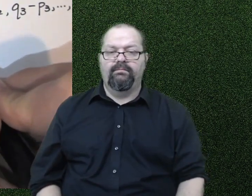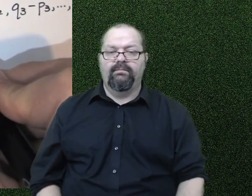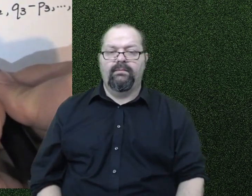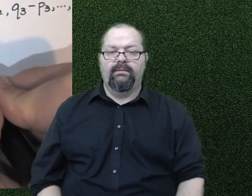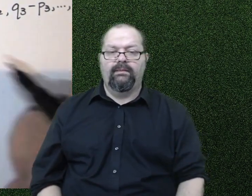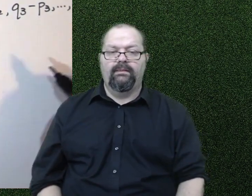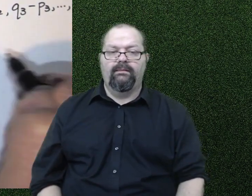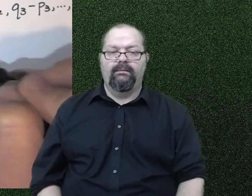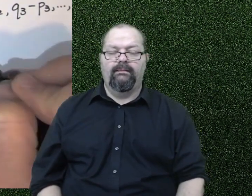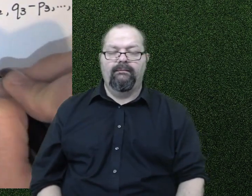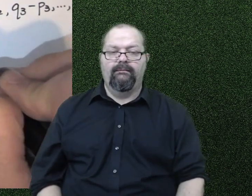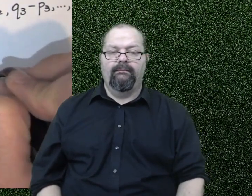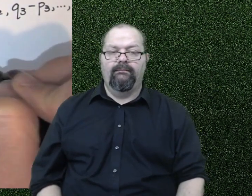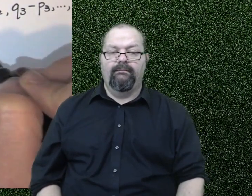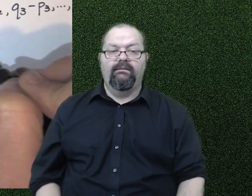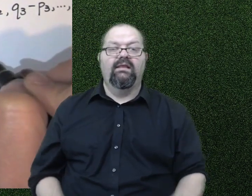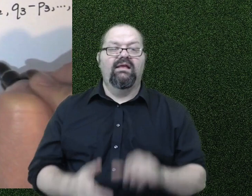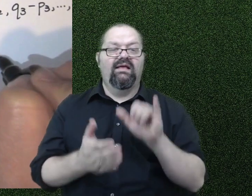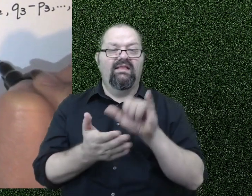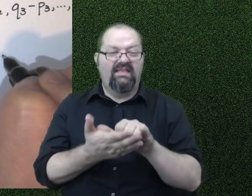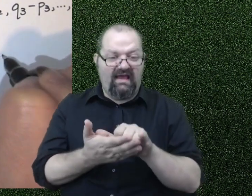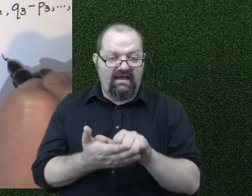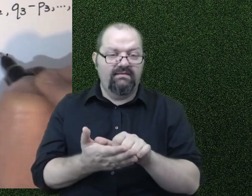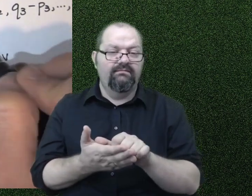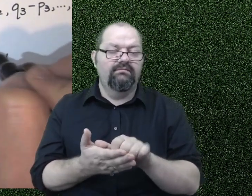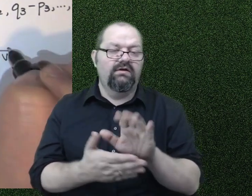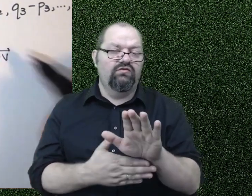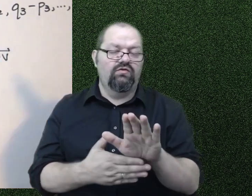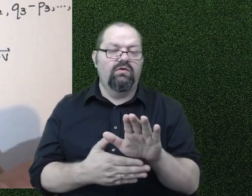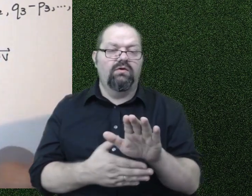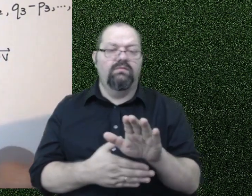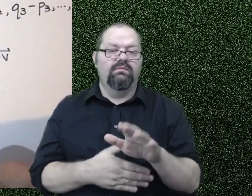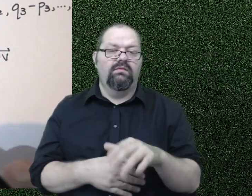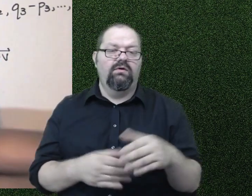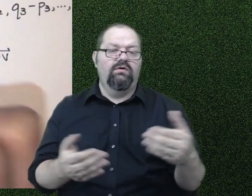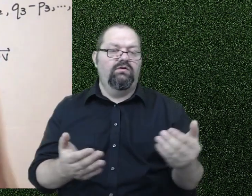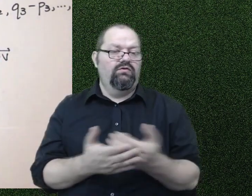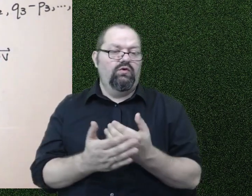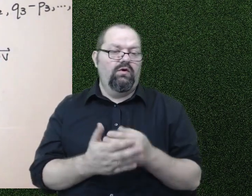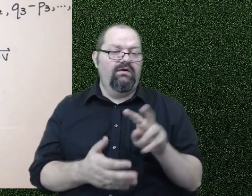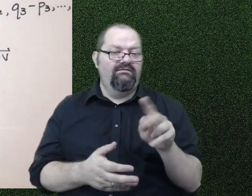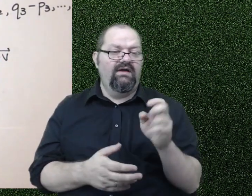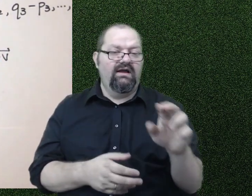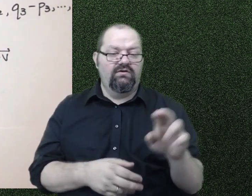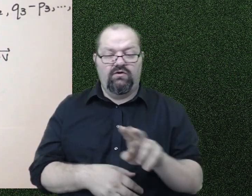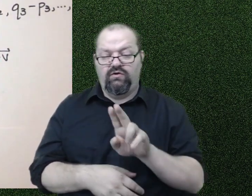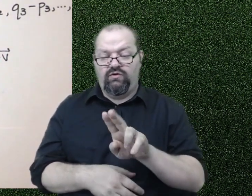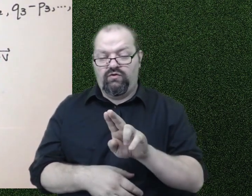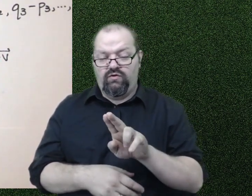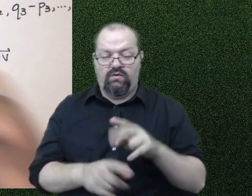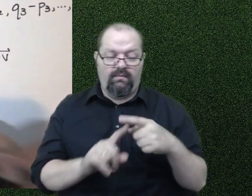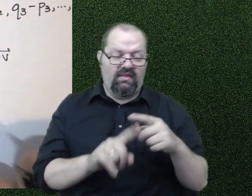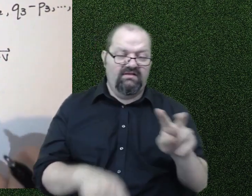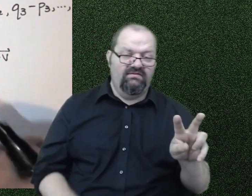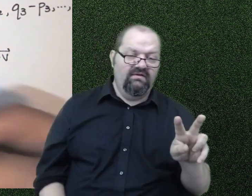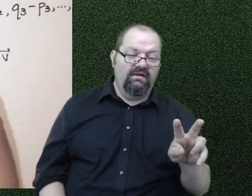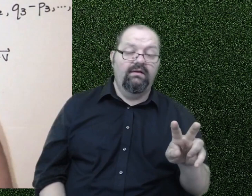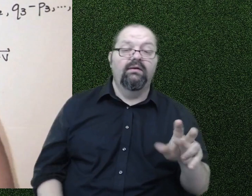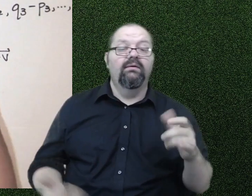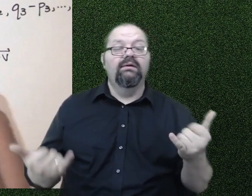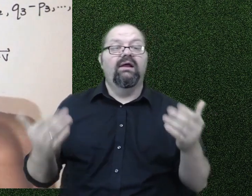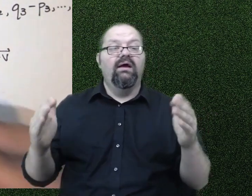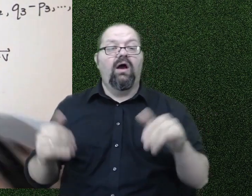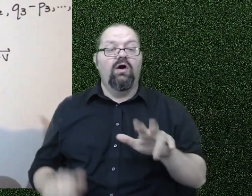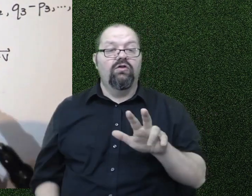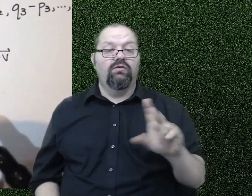V2. That's your new vector U plus V. In 3D, well,